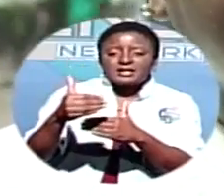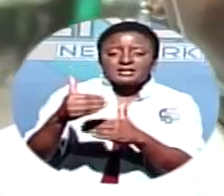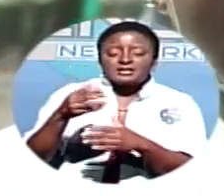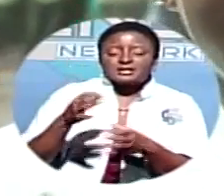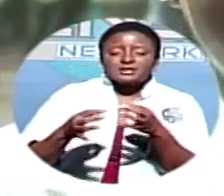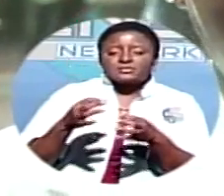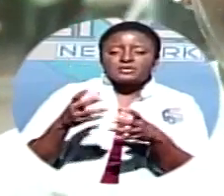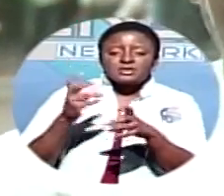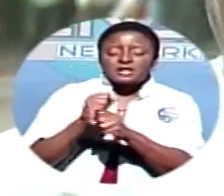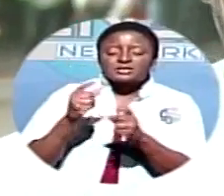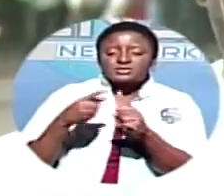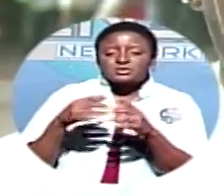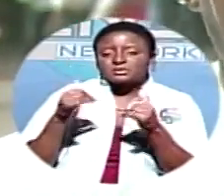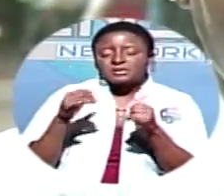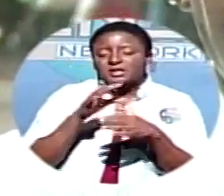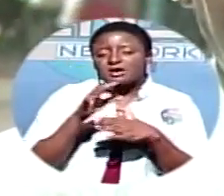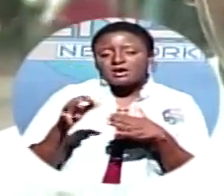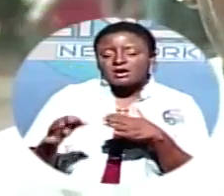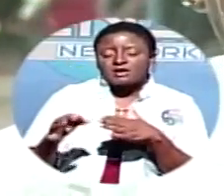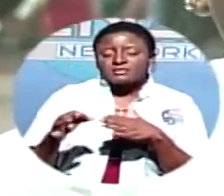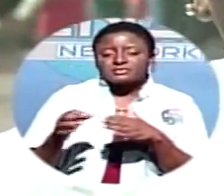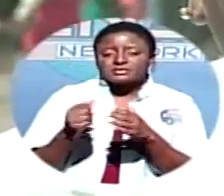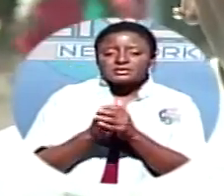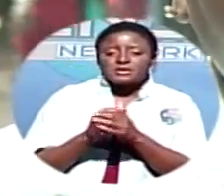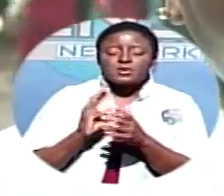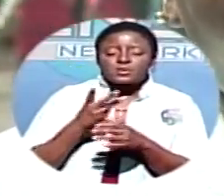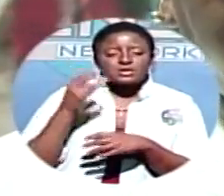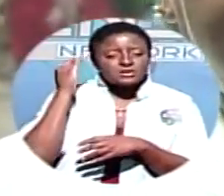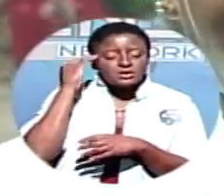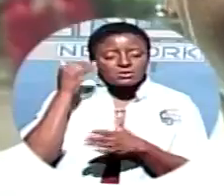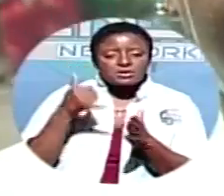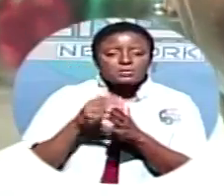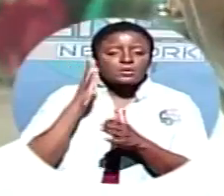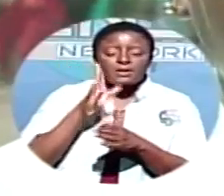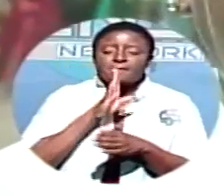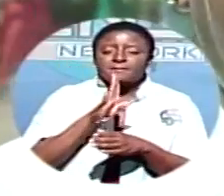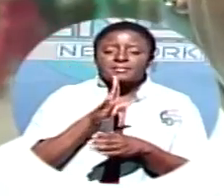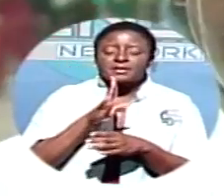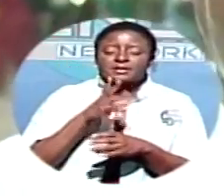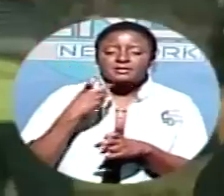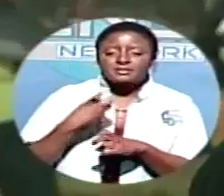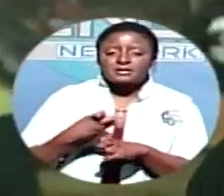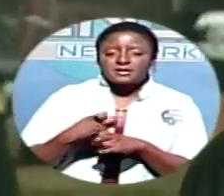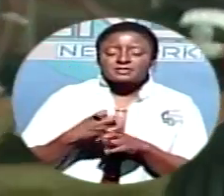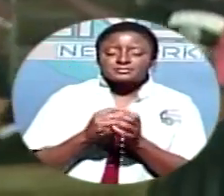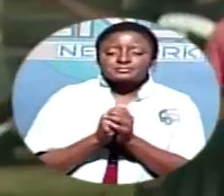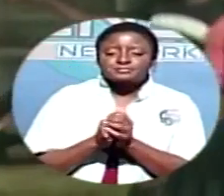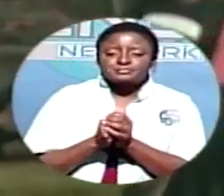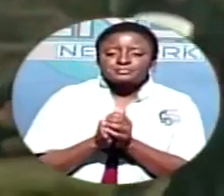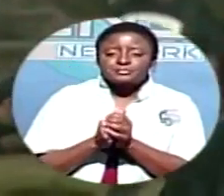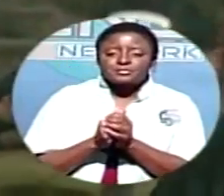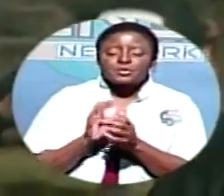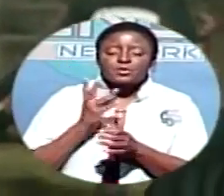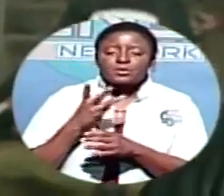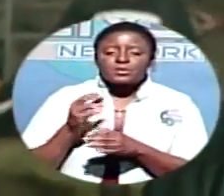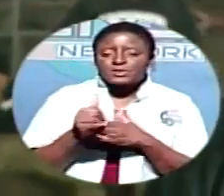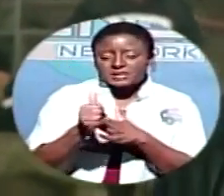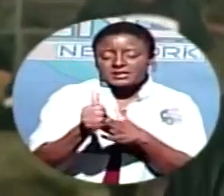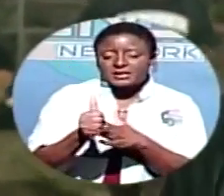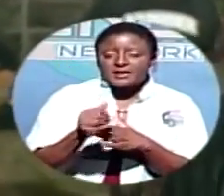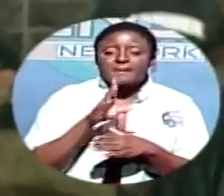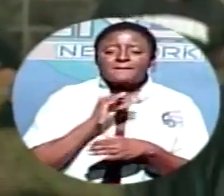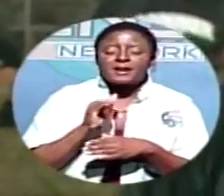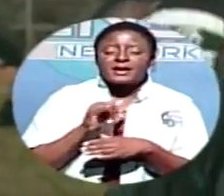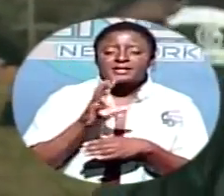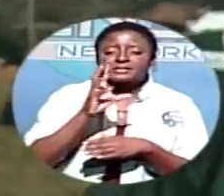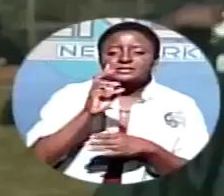been championship, but that doesn't mean that we can come out there and dominate the league. We know it could be rough because everybody coming out to get us. We just leading by about 6 runs,